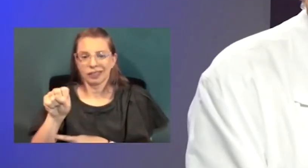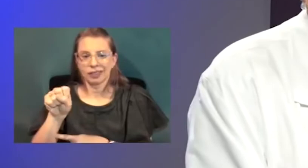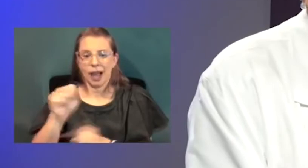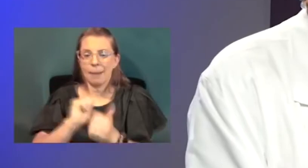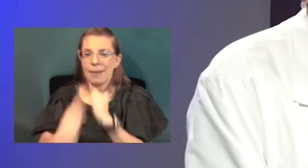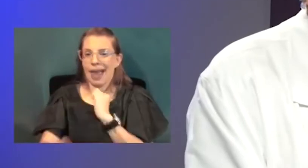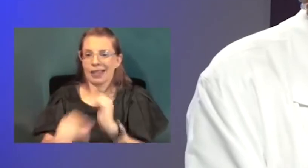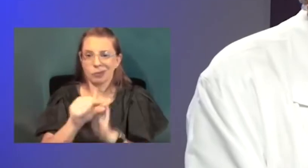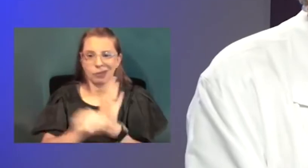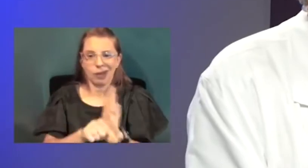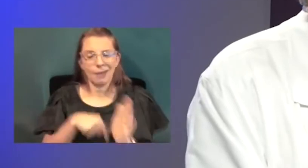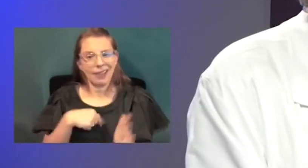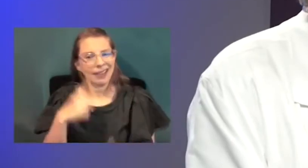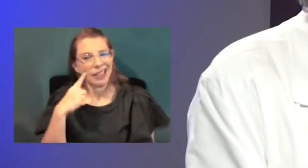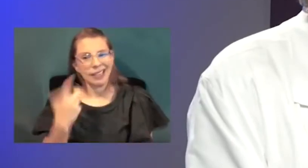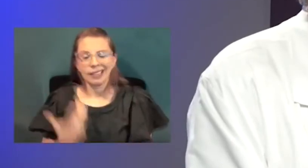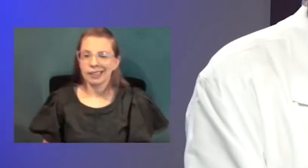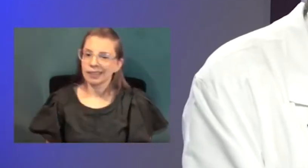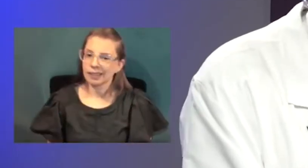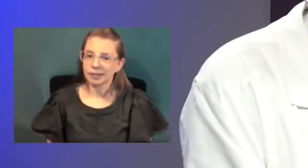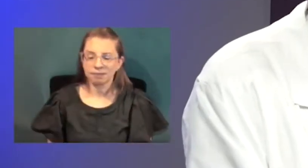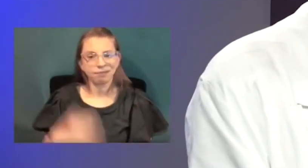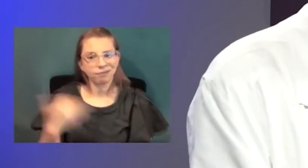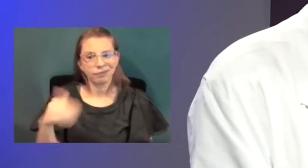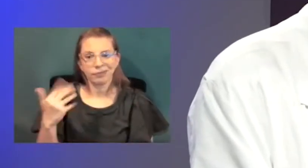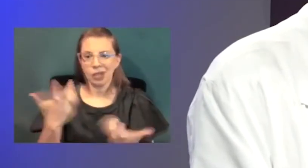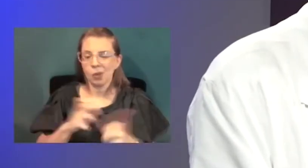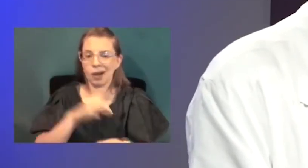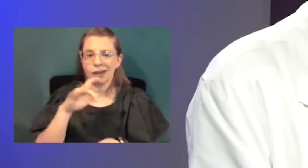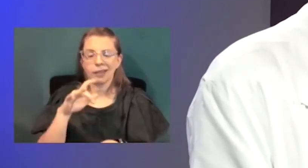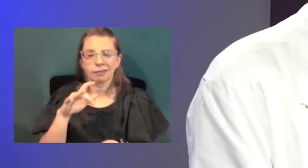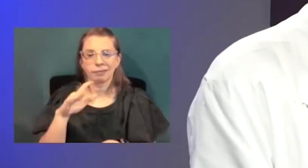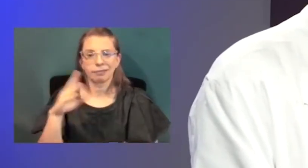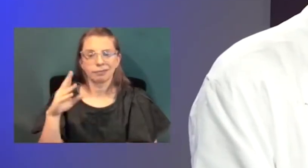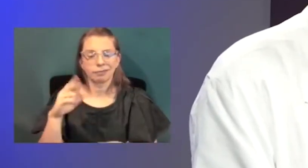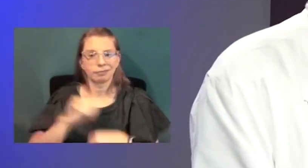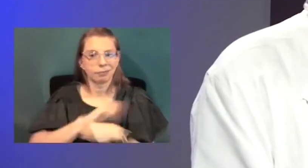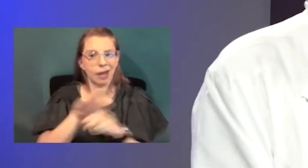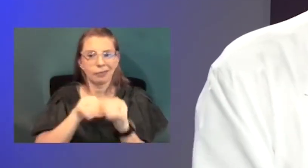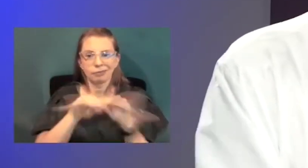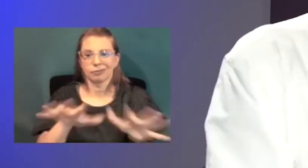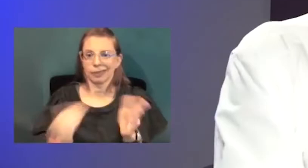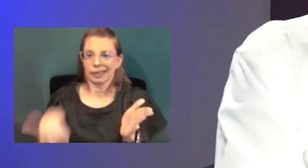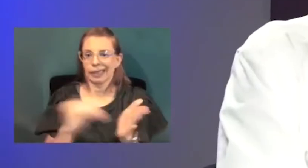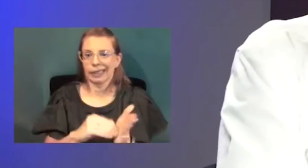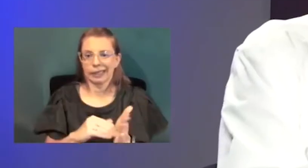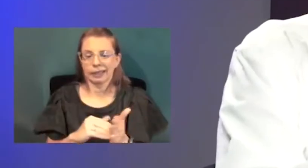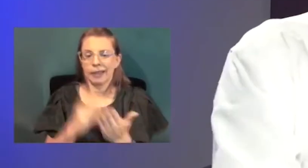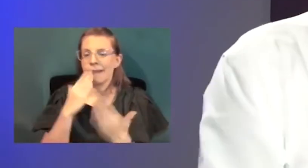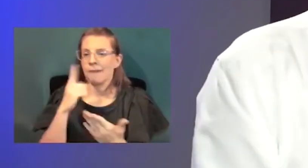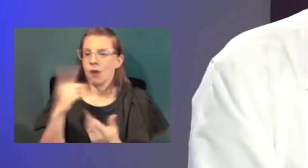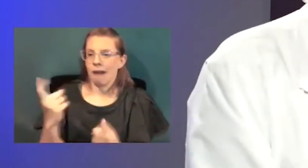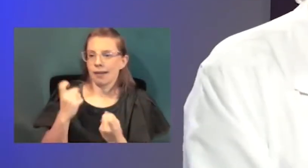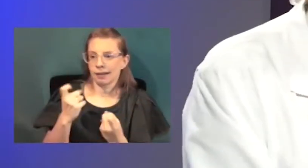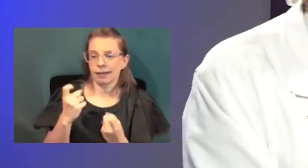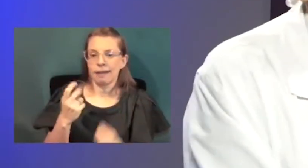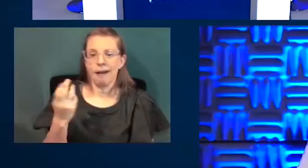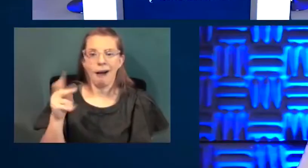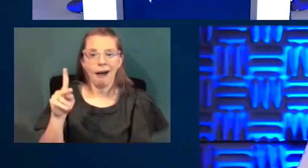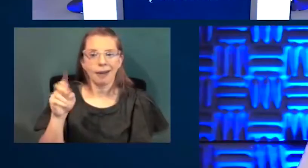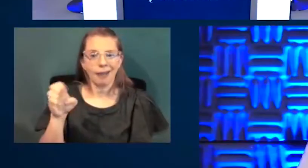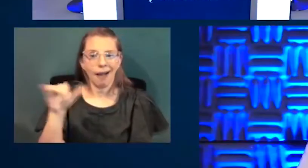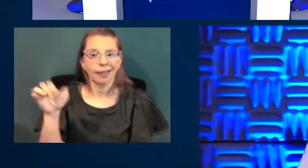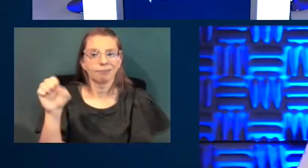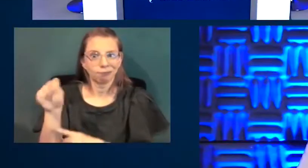man, we just don't want to go back there again, right? But thank you for asking. I think for all of us, it's been a really hard year. I think Hawkeye, I'm seeing him, watching him say yes.